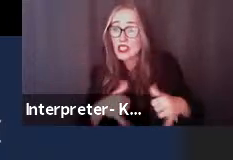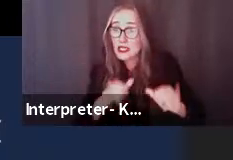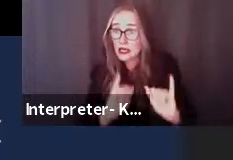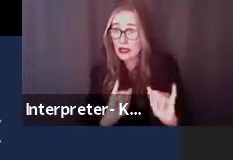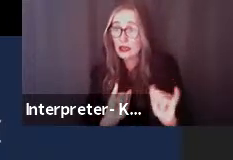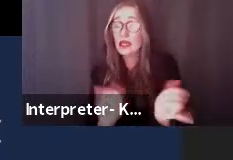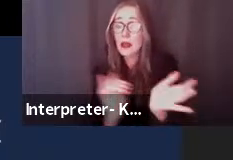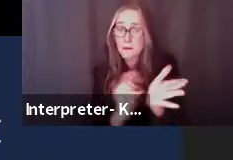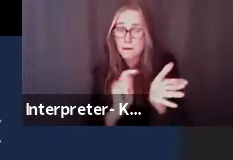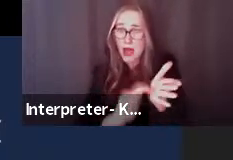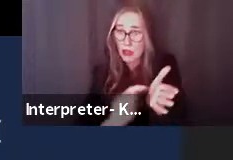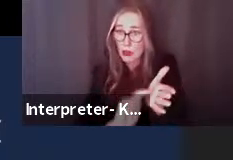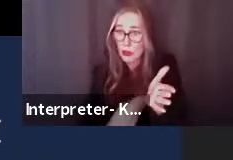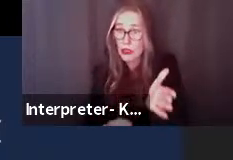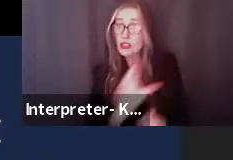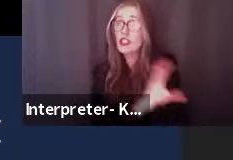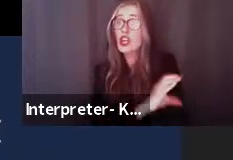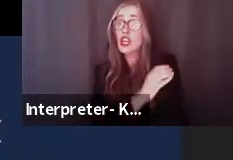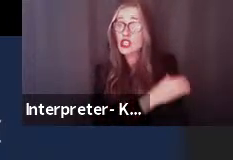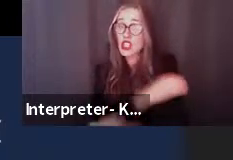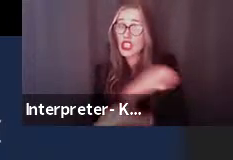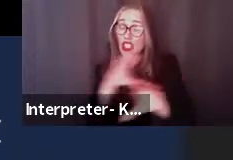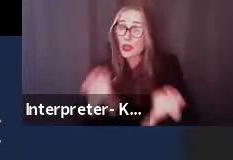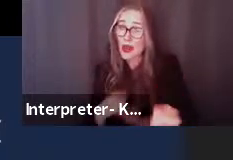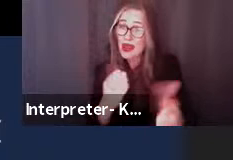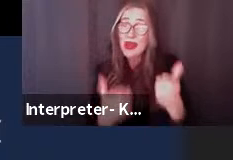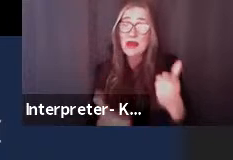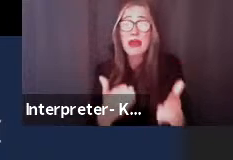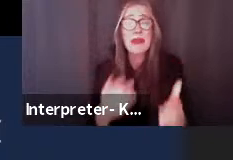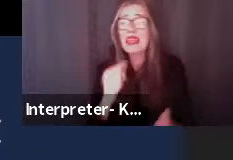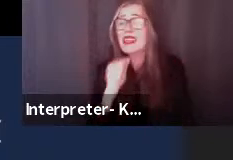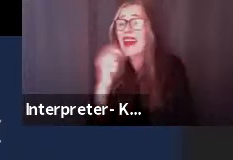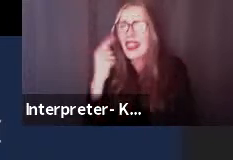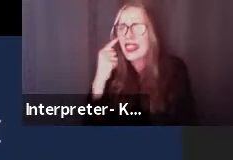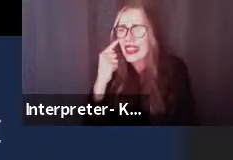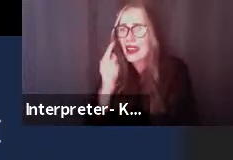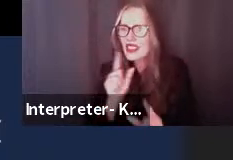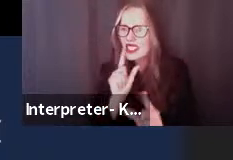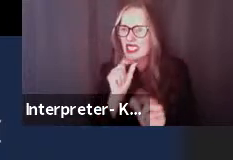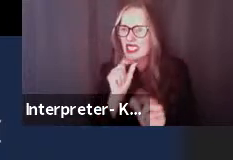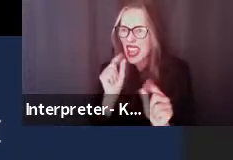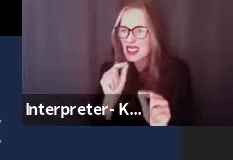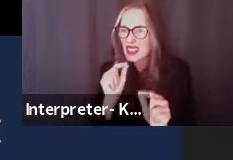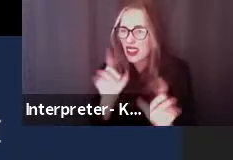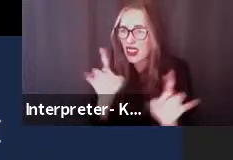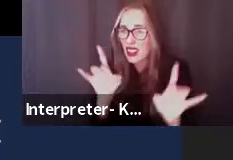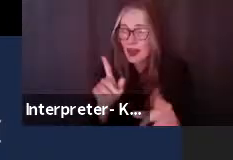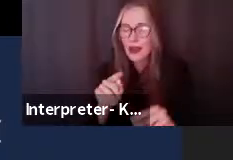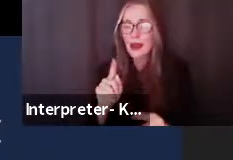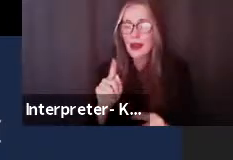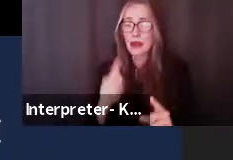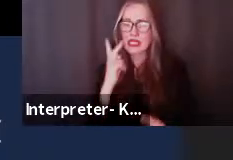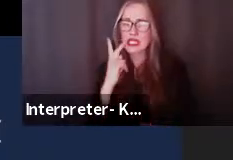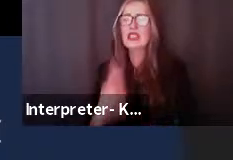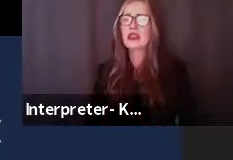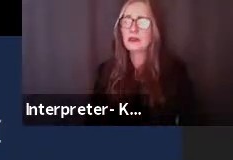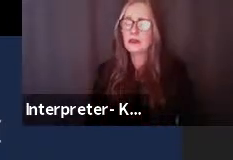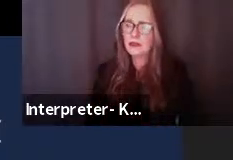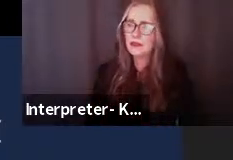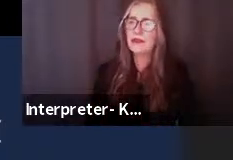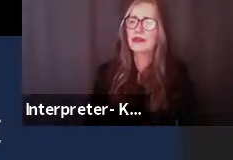practice then perhaps these would be less seen as scandal and be most and and we would see them more as